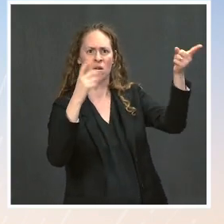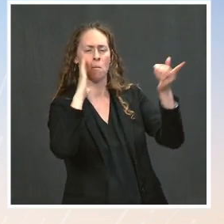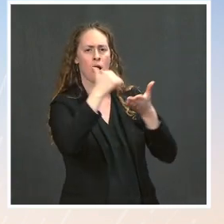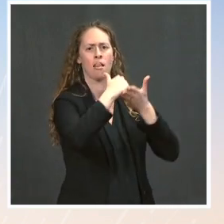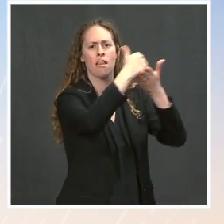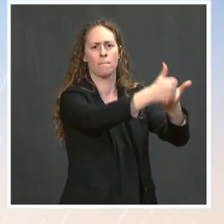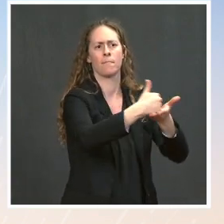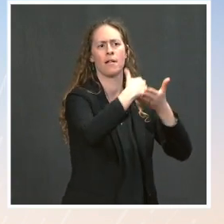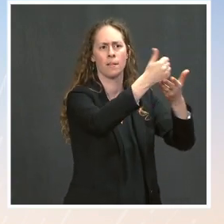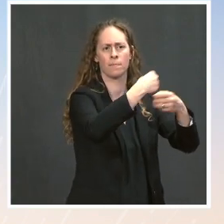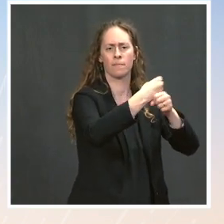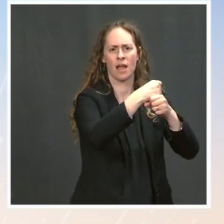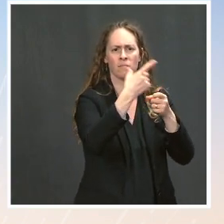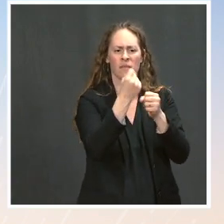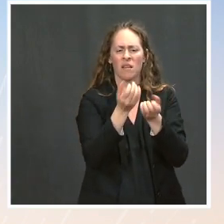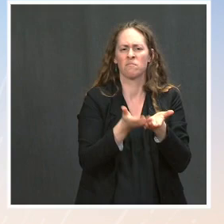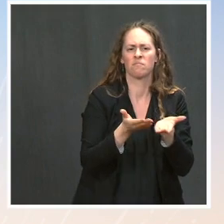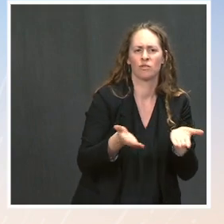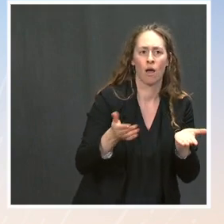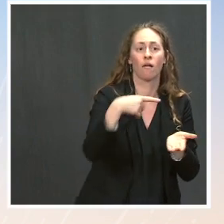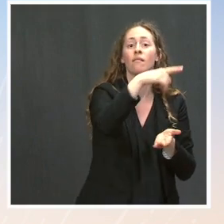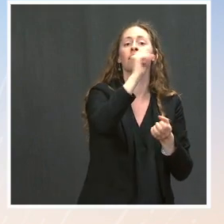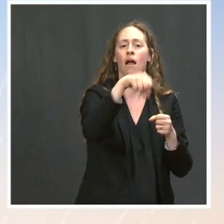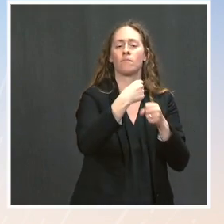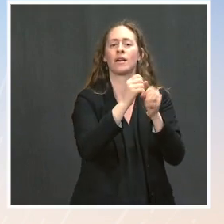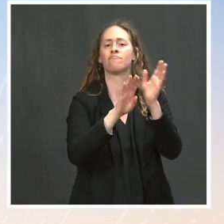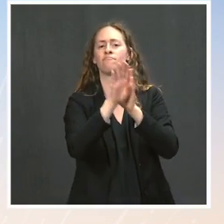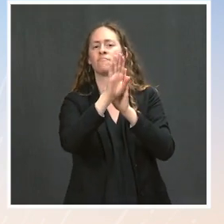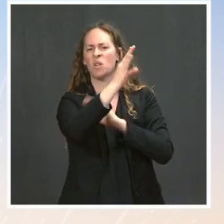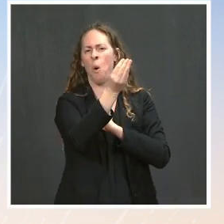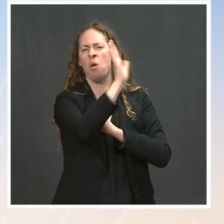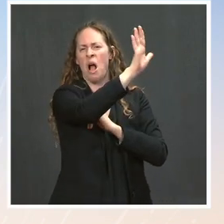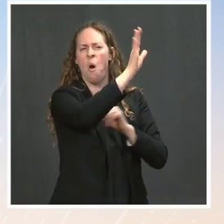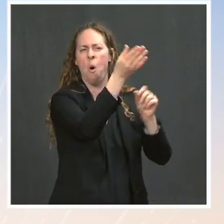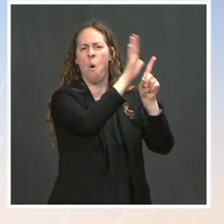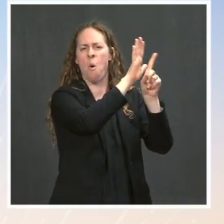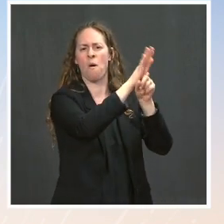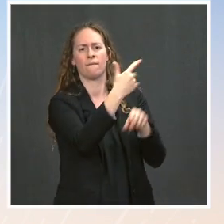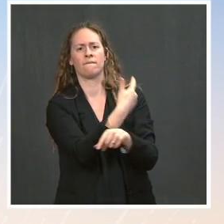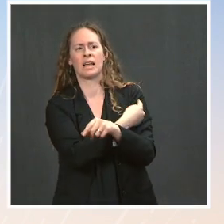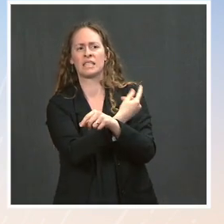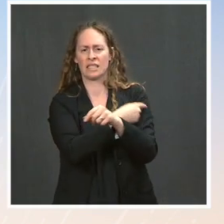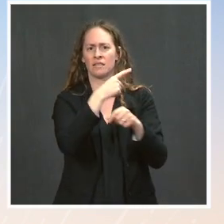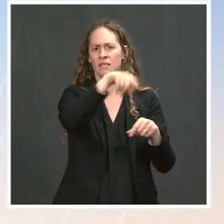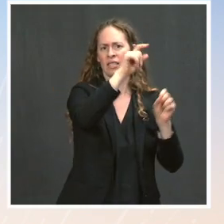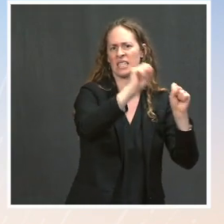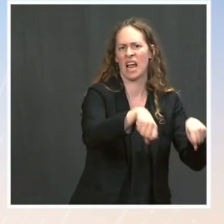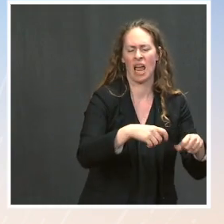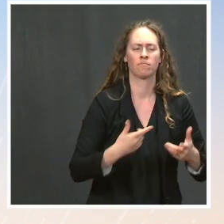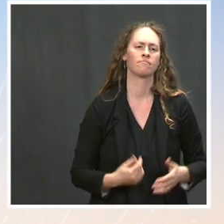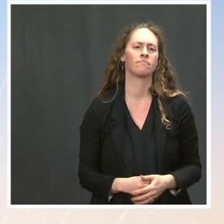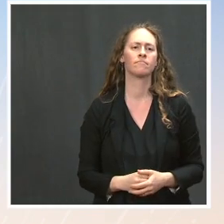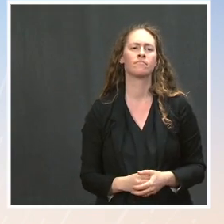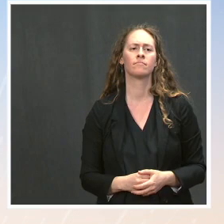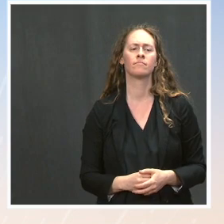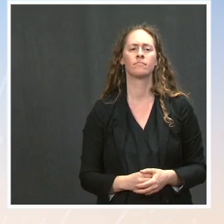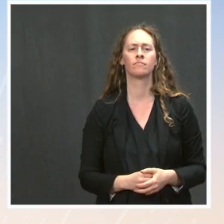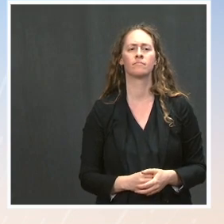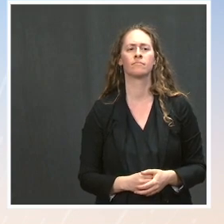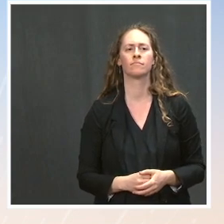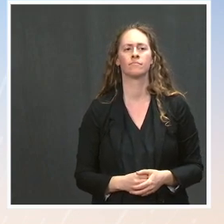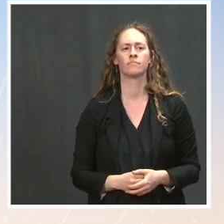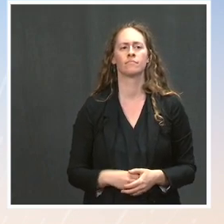additional details. So we're in ongoing discussions about what their needs are and how we can meet them. But go ahead. And then secondly, the president